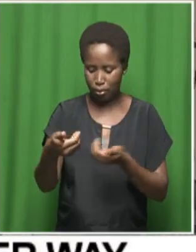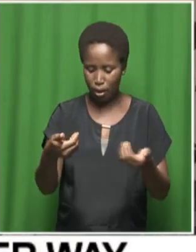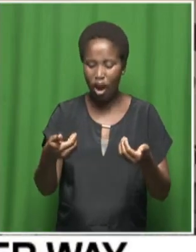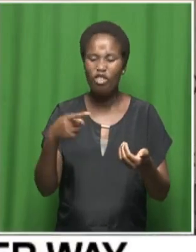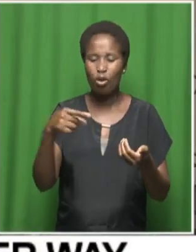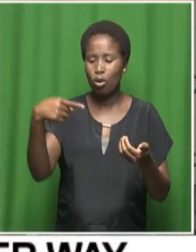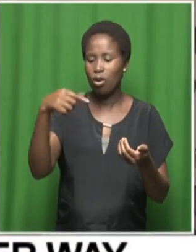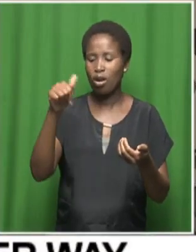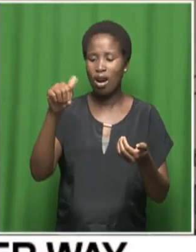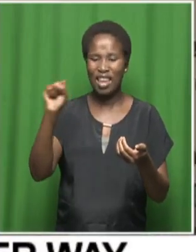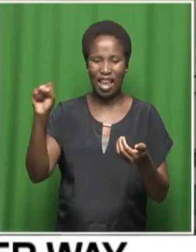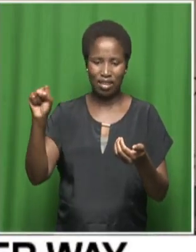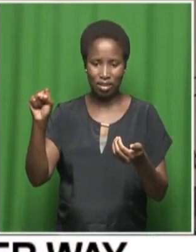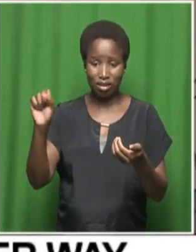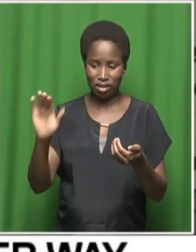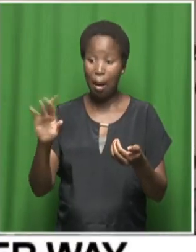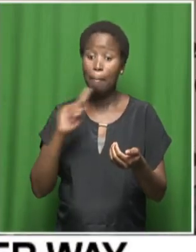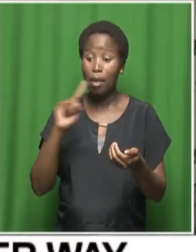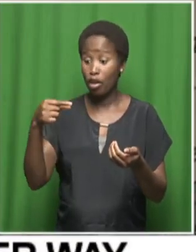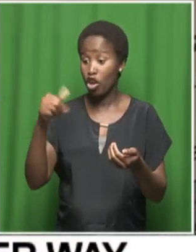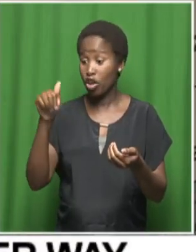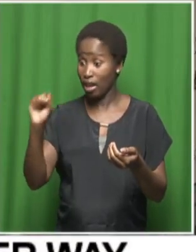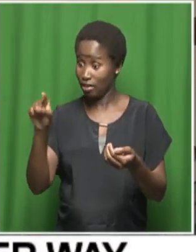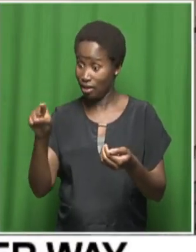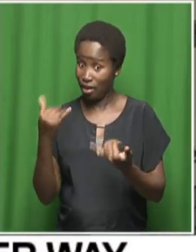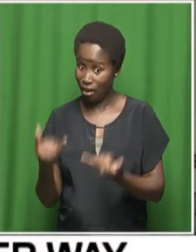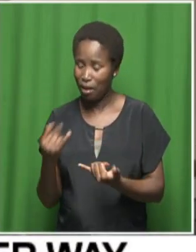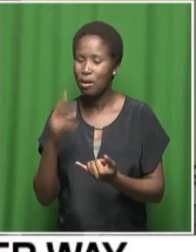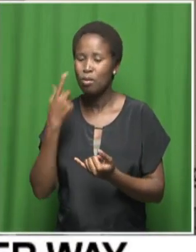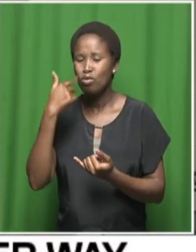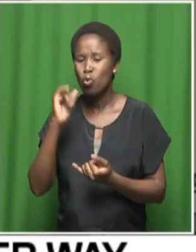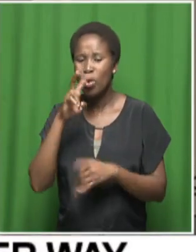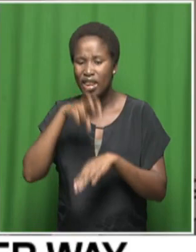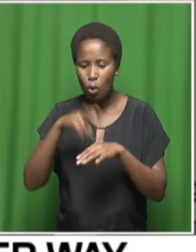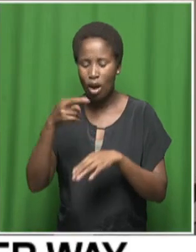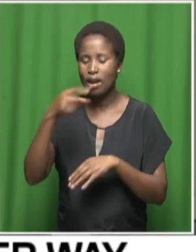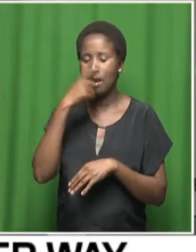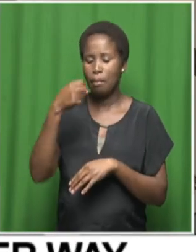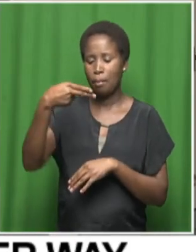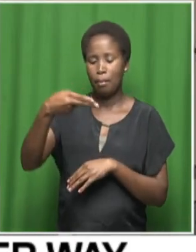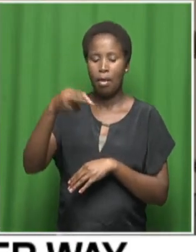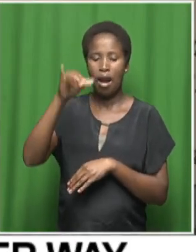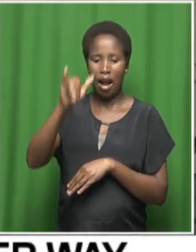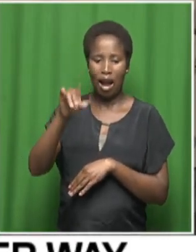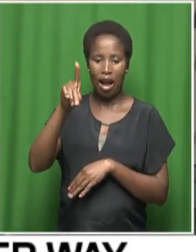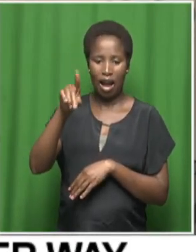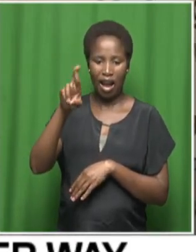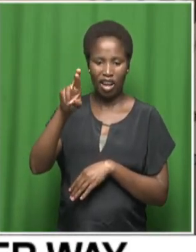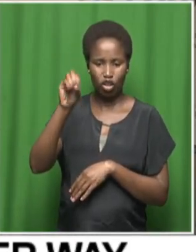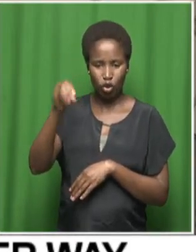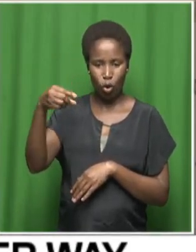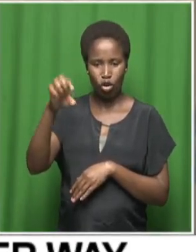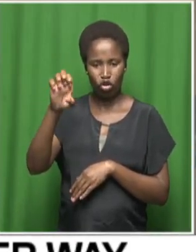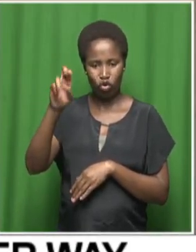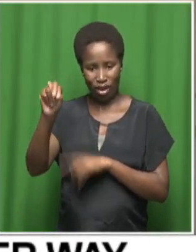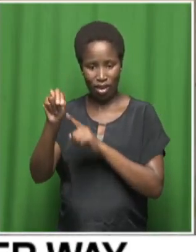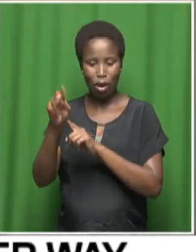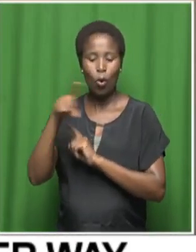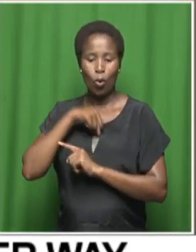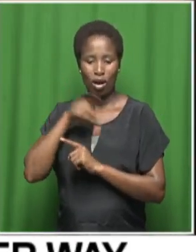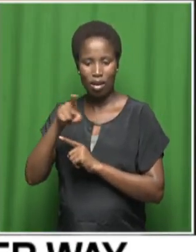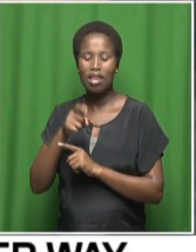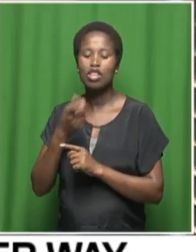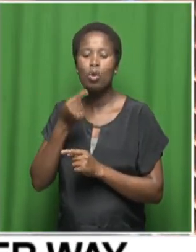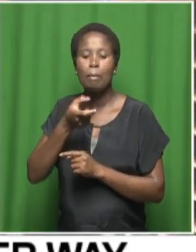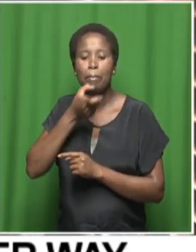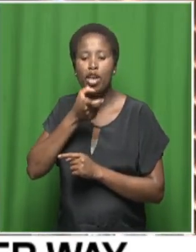But the gas that we're interested in this nature is hydrogen. Yes. Because it stores energy, okay, which replaces the battery. So